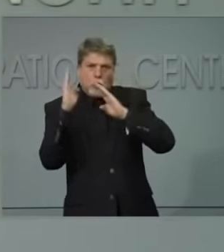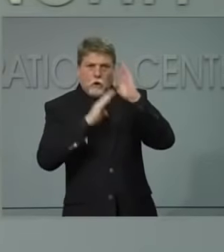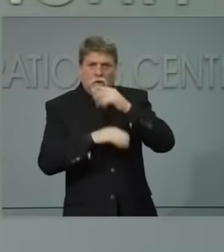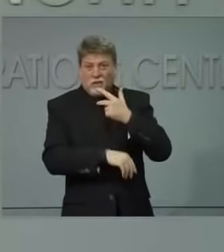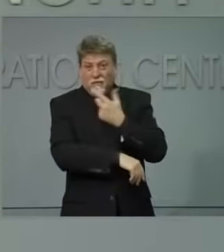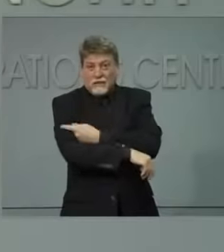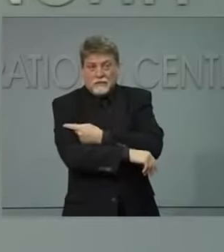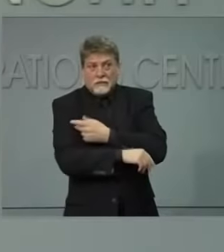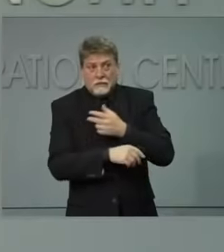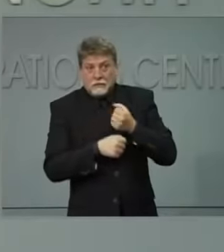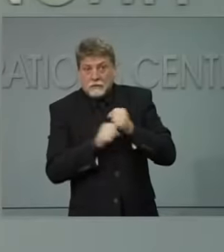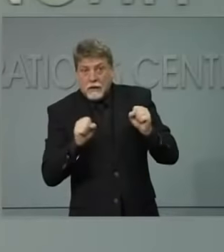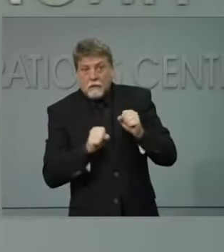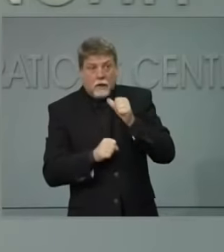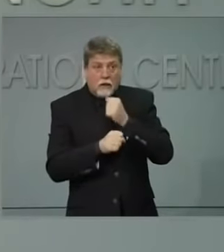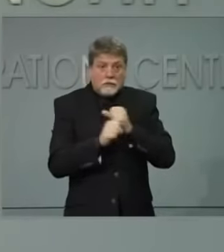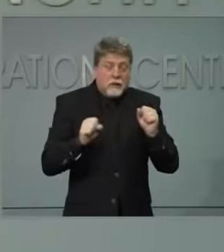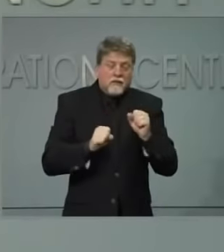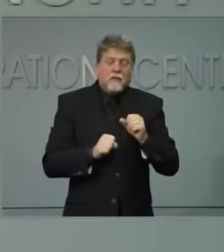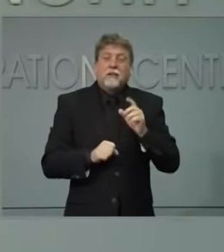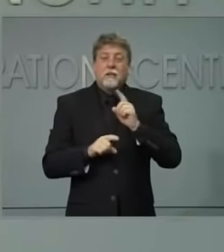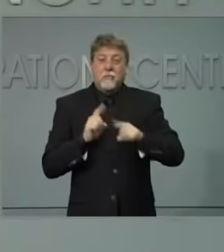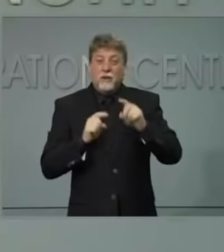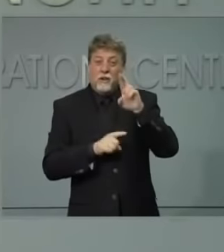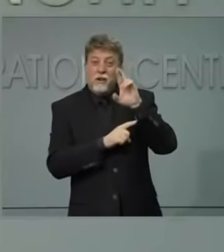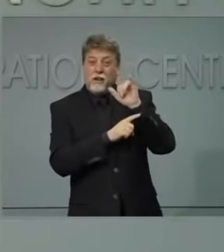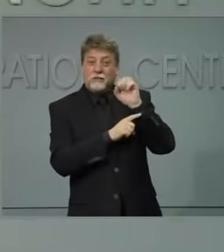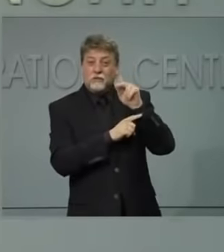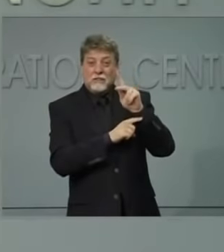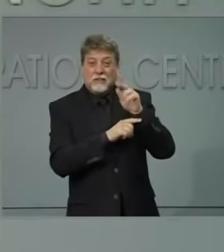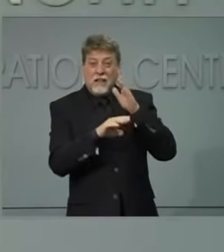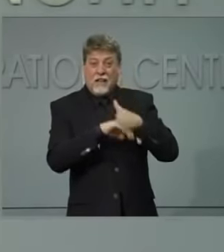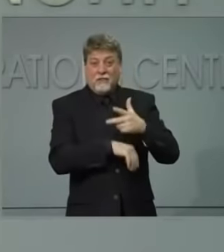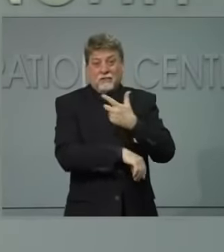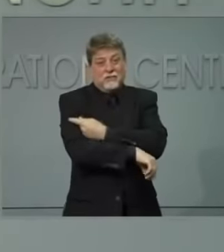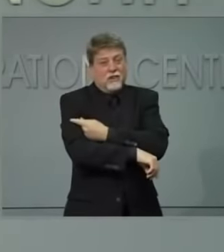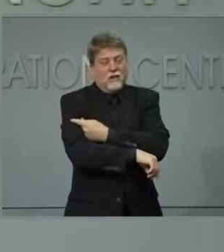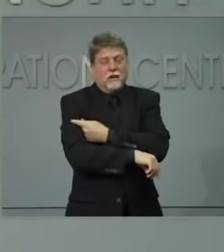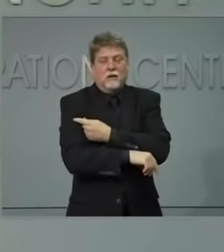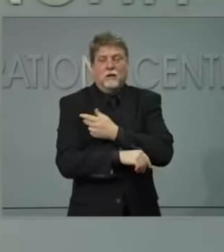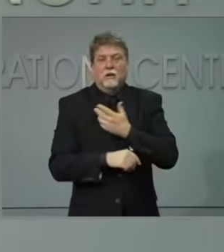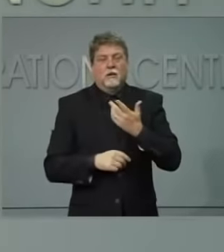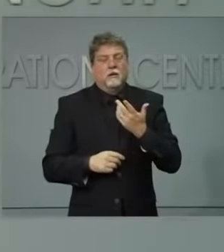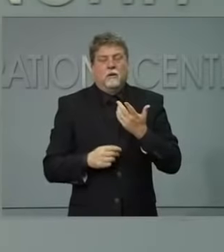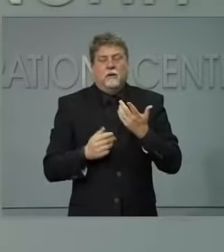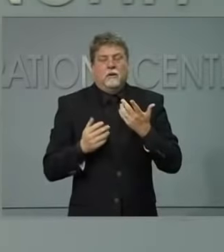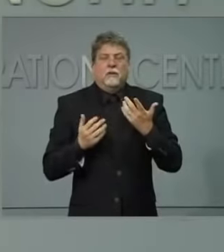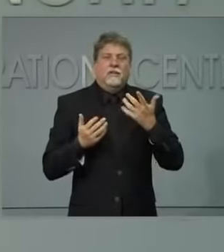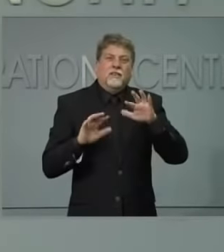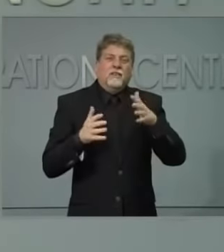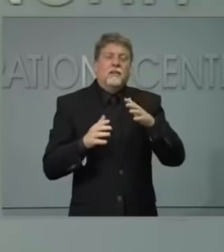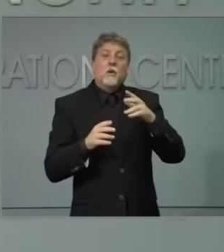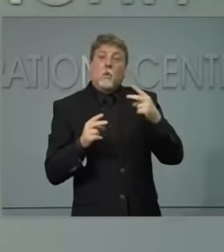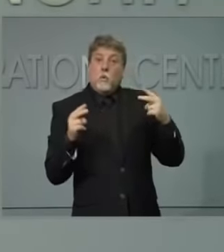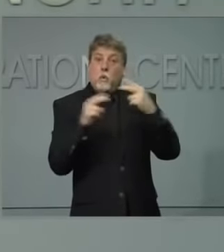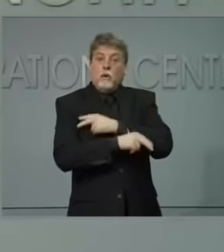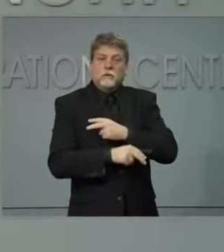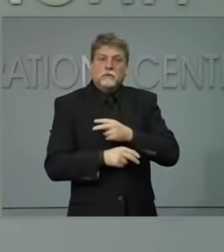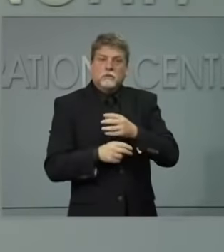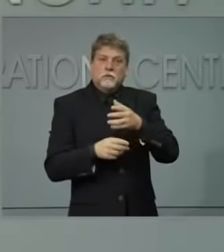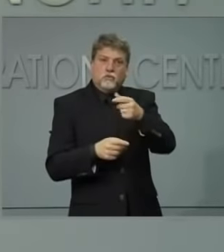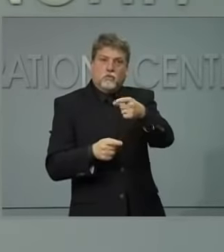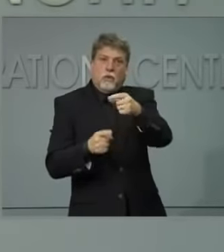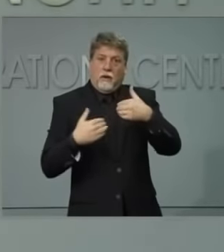the risk of getting COVID and what might happen after that is so much greater. Vaccines have done